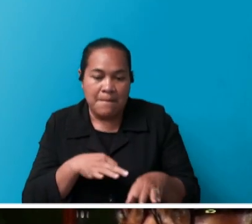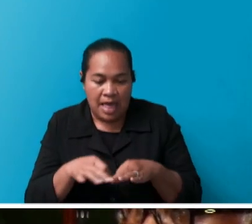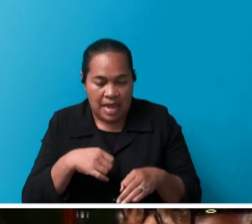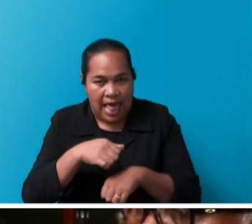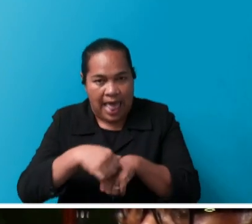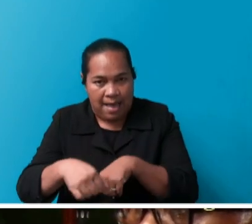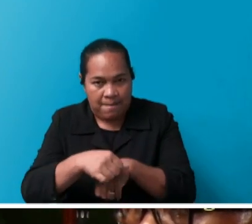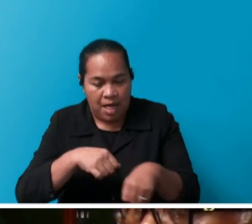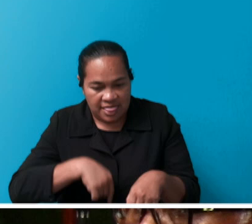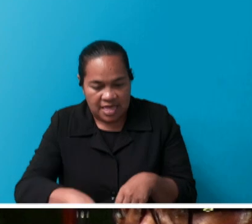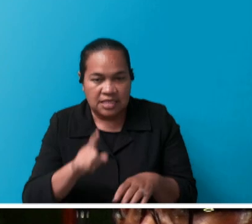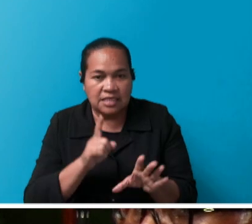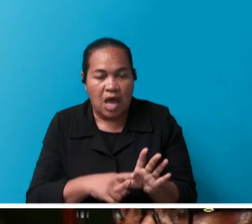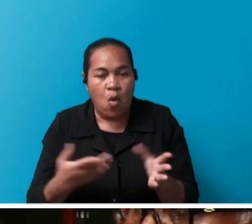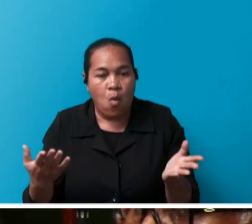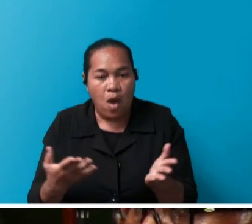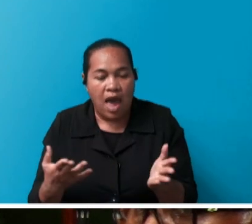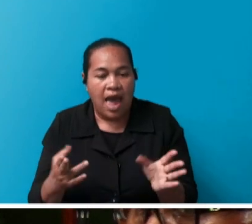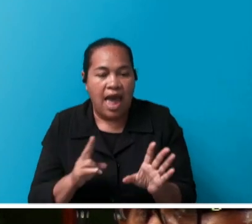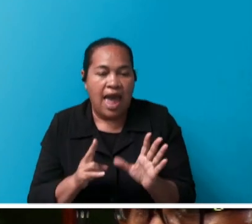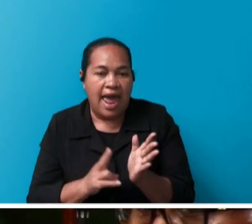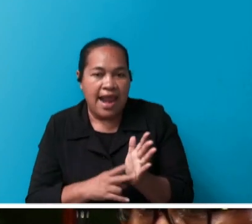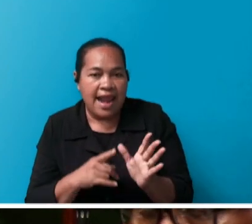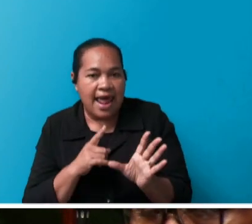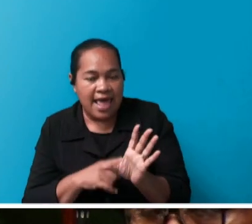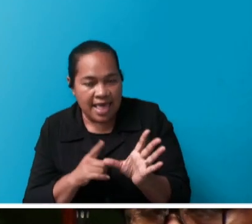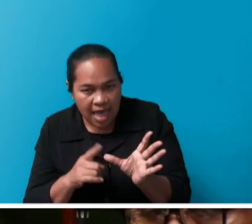for Nayau Nursing Station, Vanuatu Nursing Station,